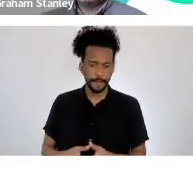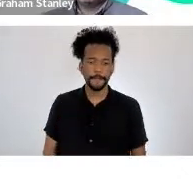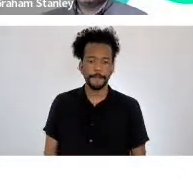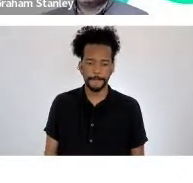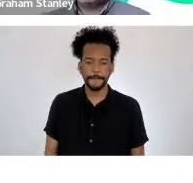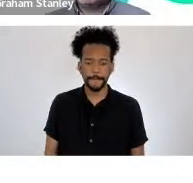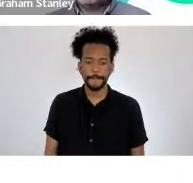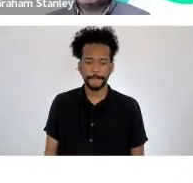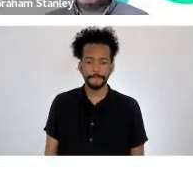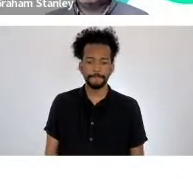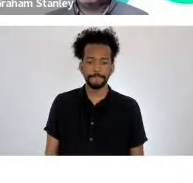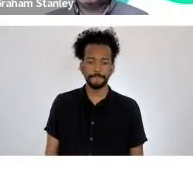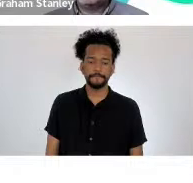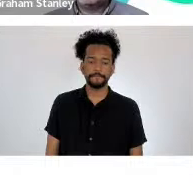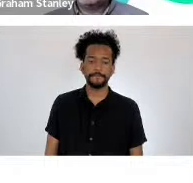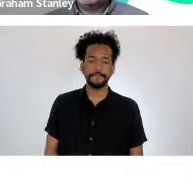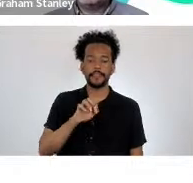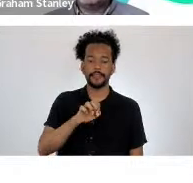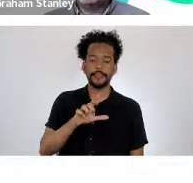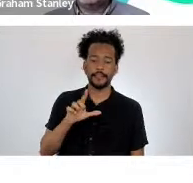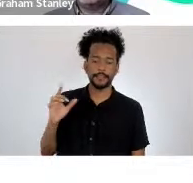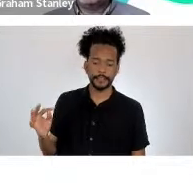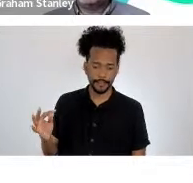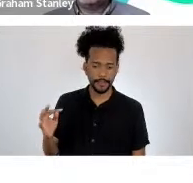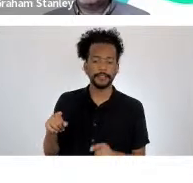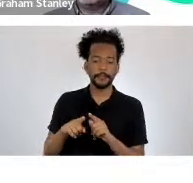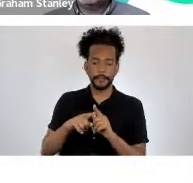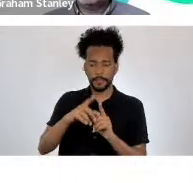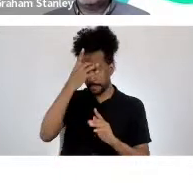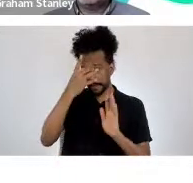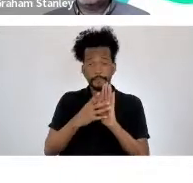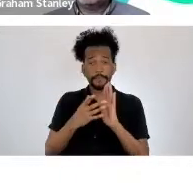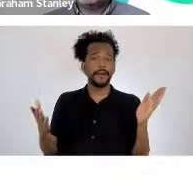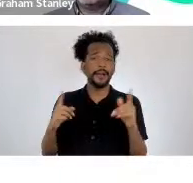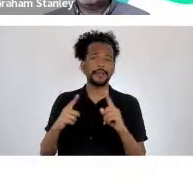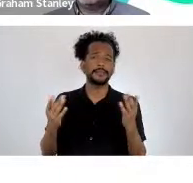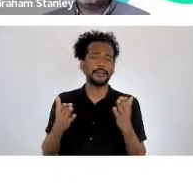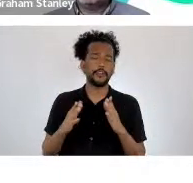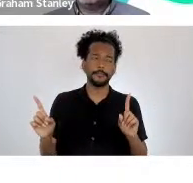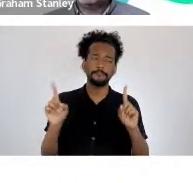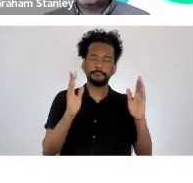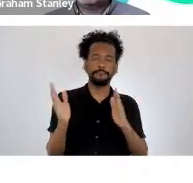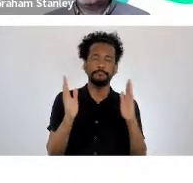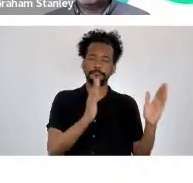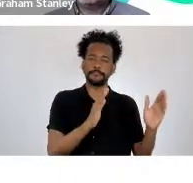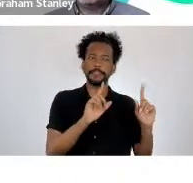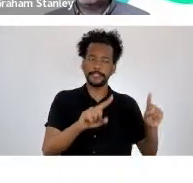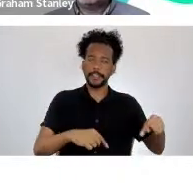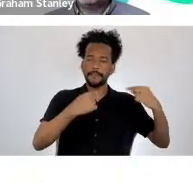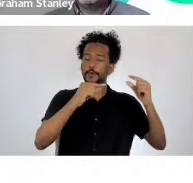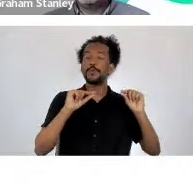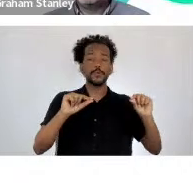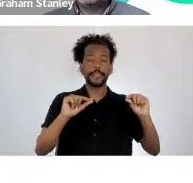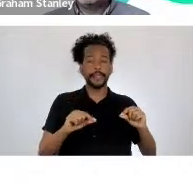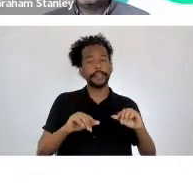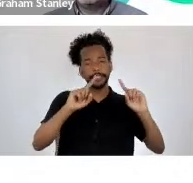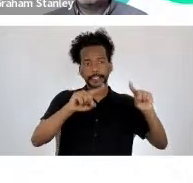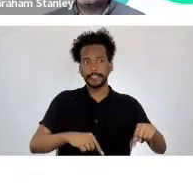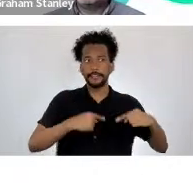also consider the challenges. Interestingly, we found that the challenges are not as well reported as the